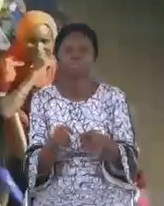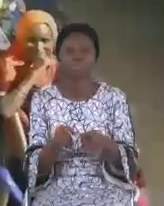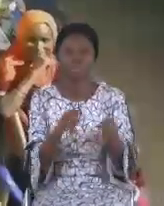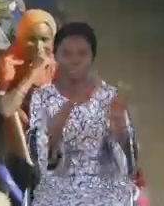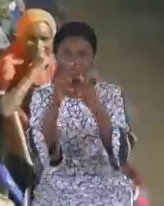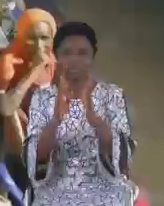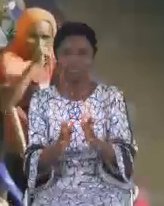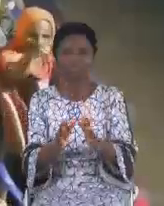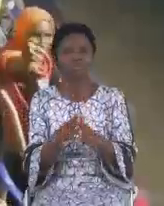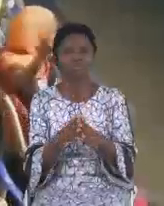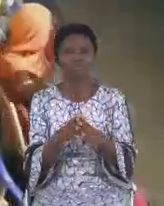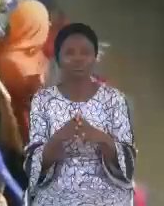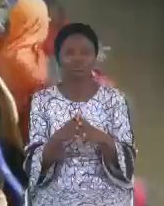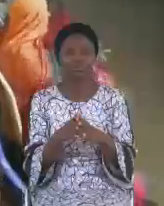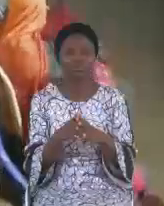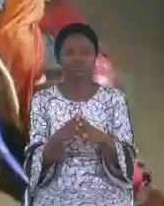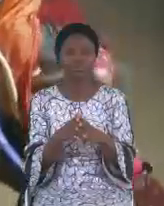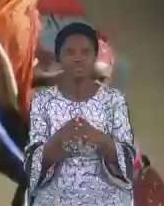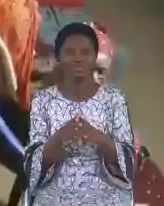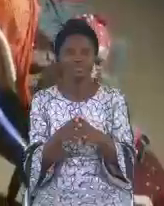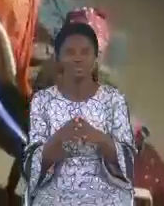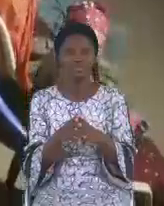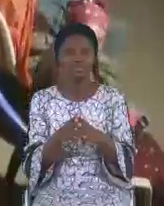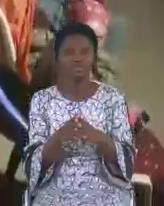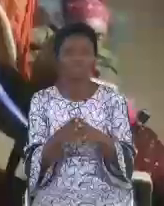Let counselors